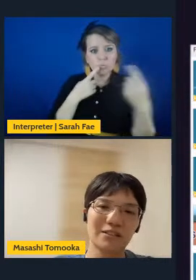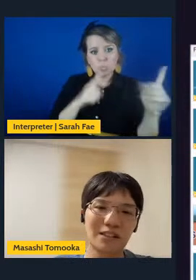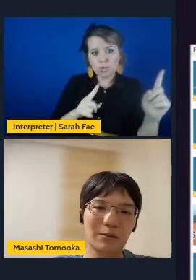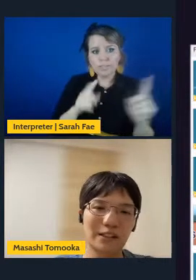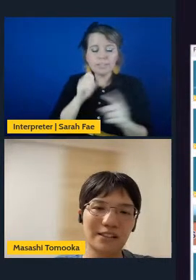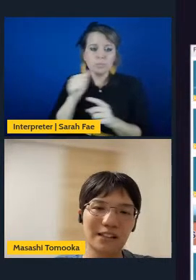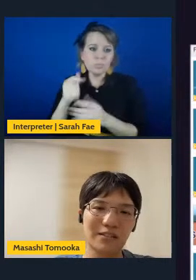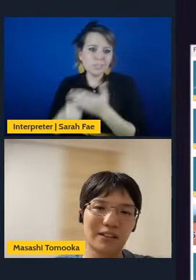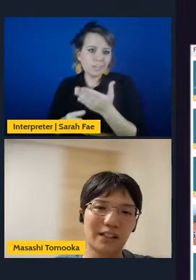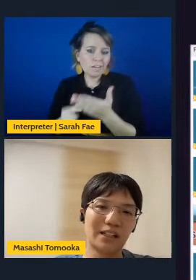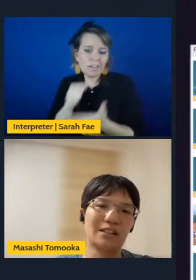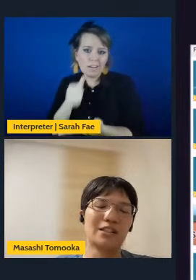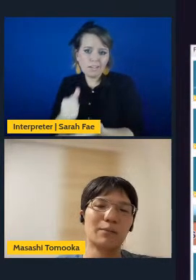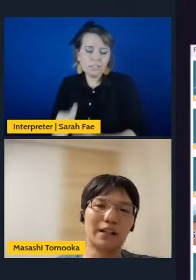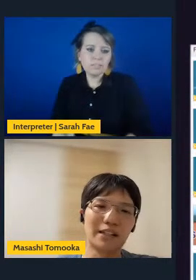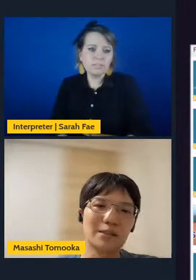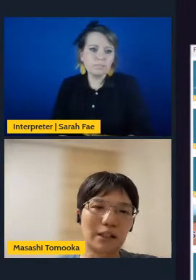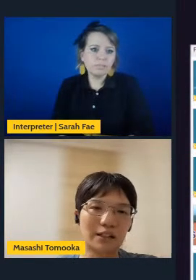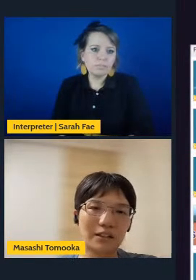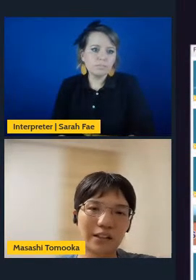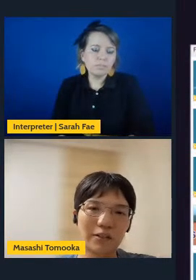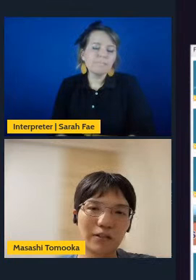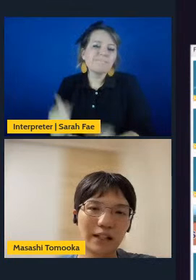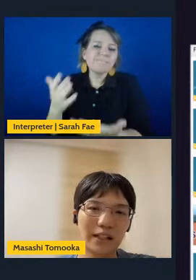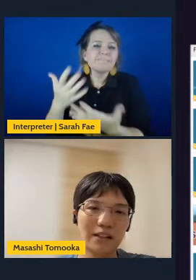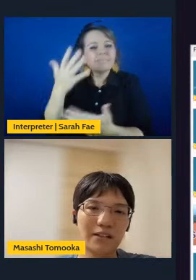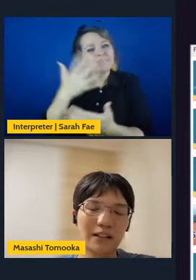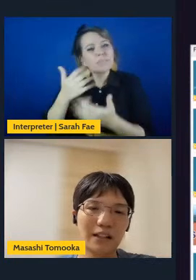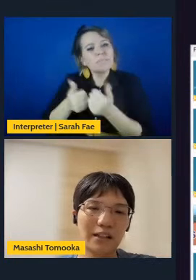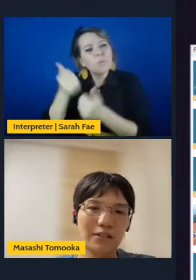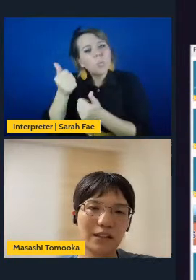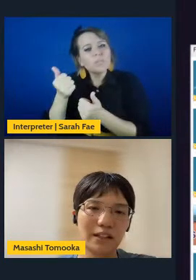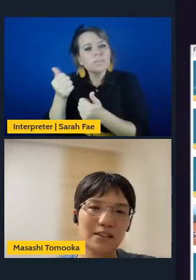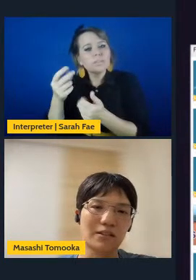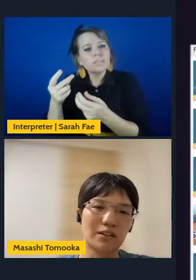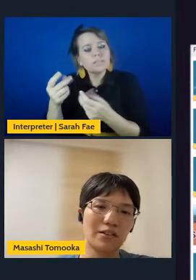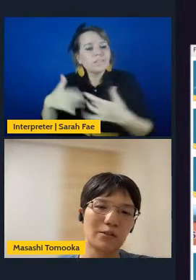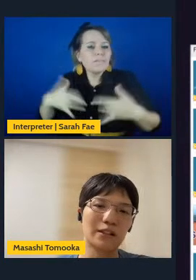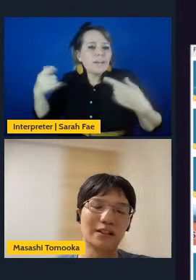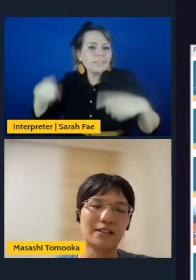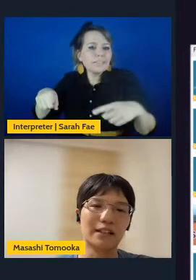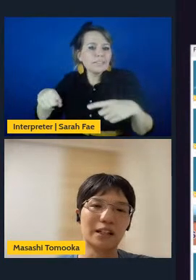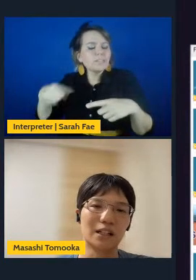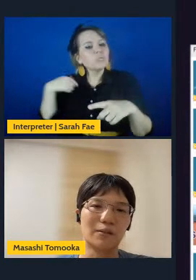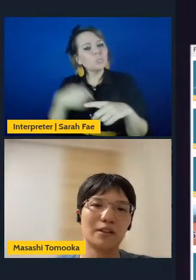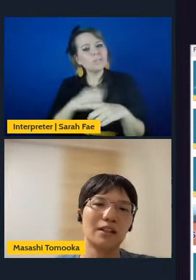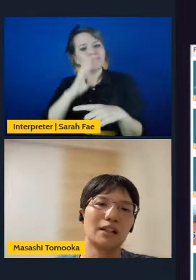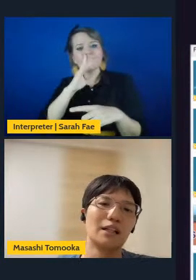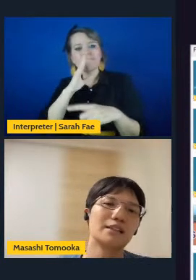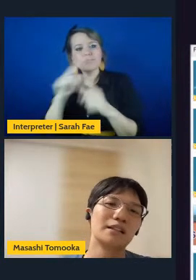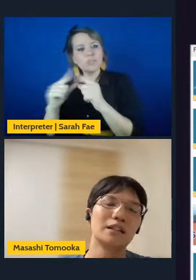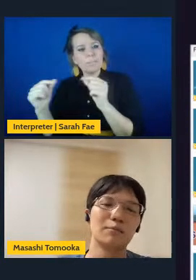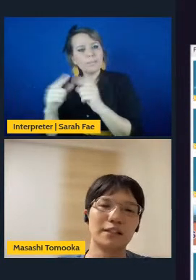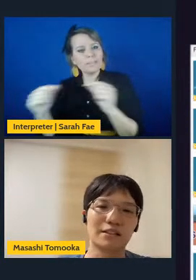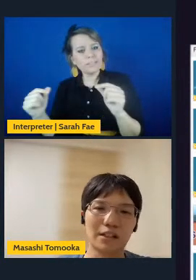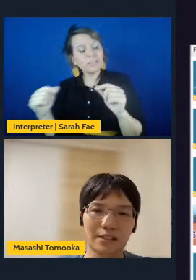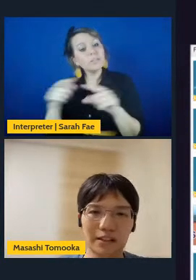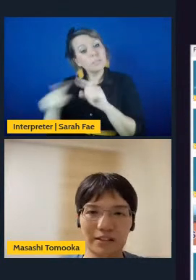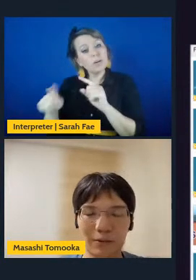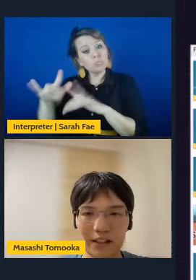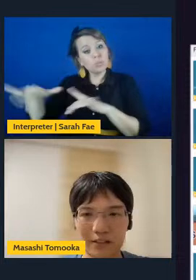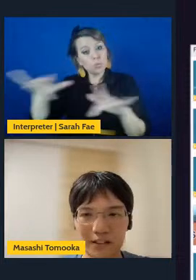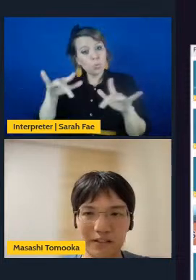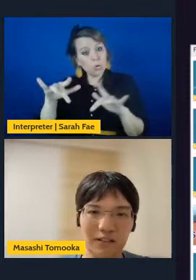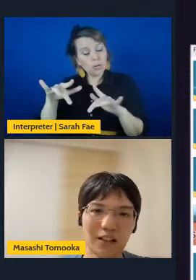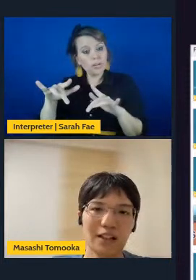Unfortunately, those events are only in Japanese, but you can find the recordings on YouTube, and they have, I think, machine